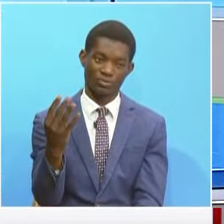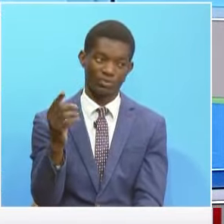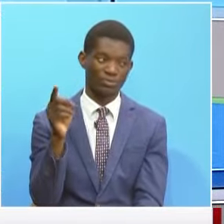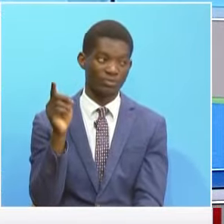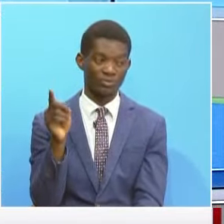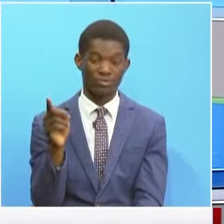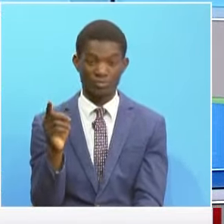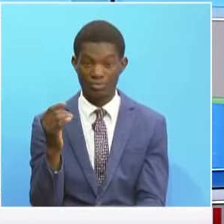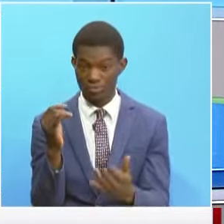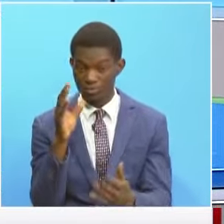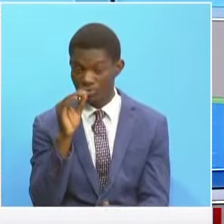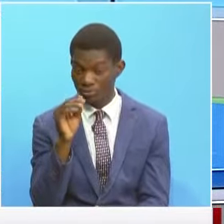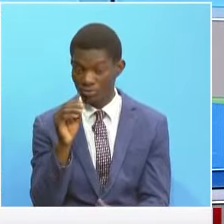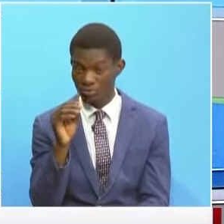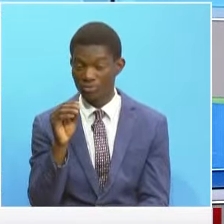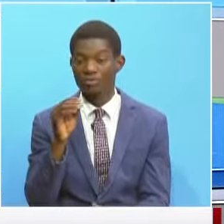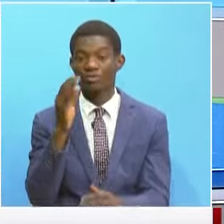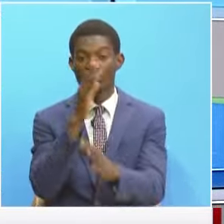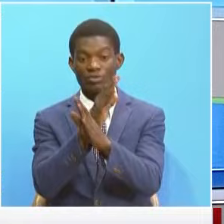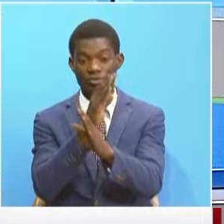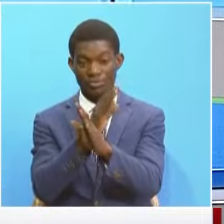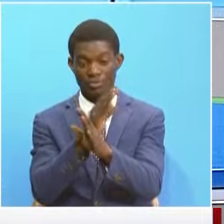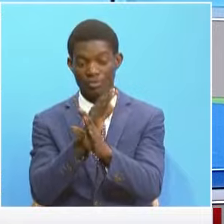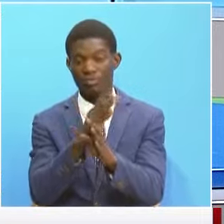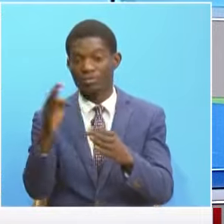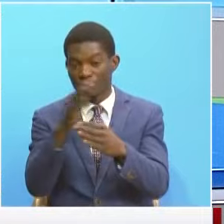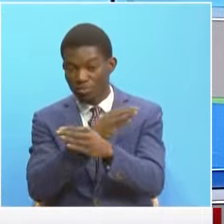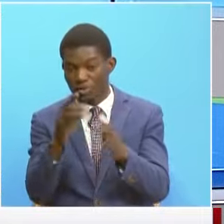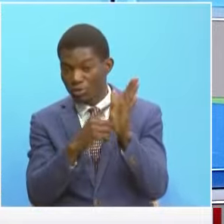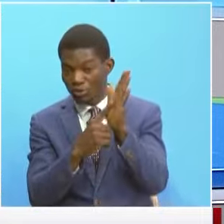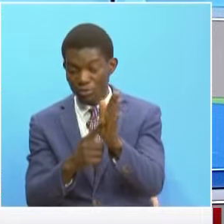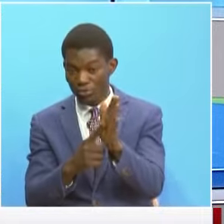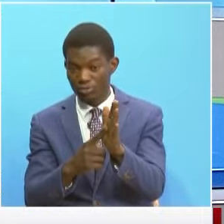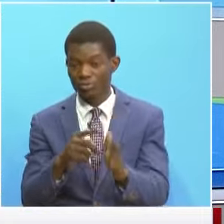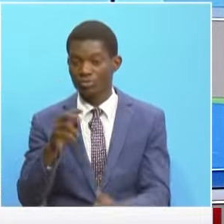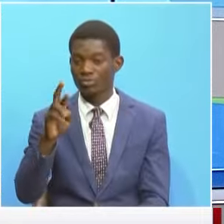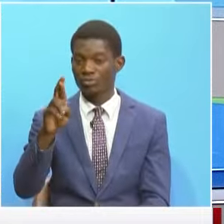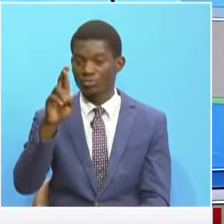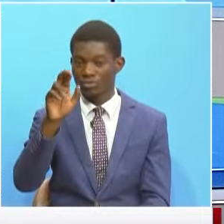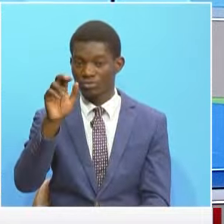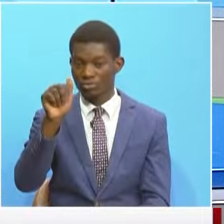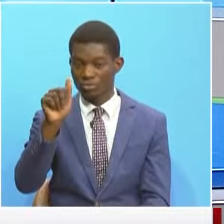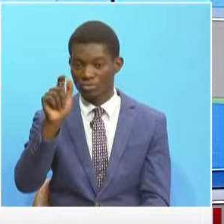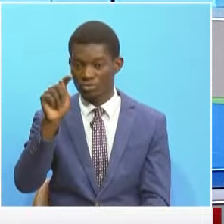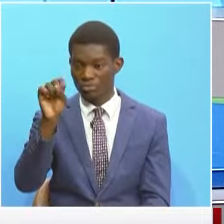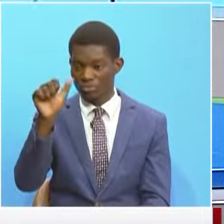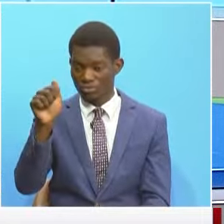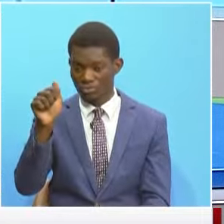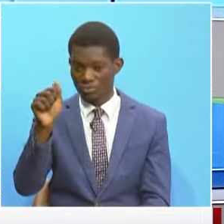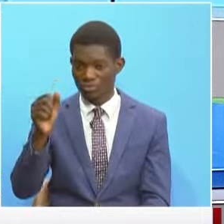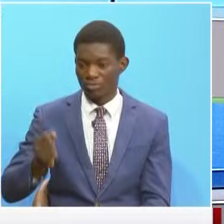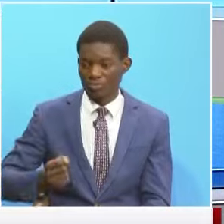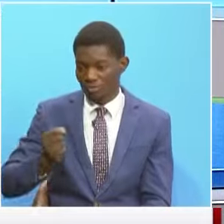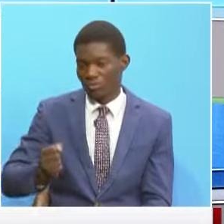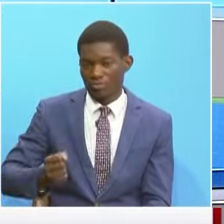the Zambia International Trade Fair in Dola today, RATSA Chief Executive Officer Amun Mwemba said most